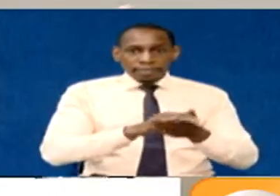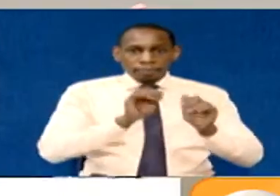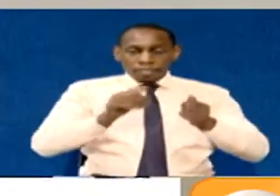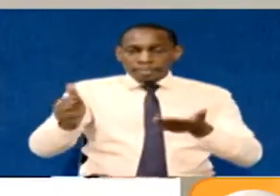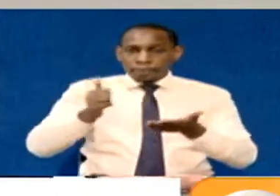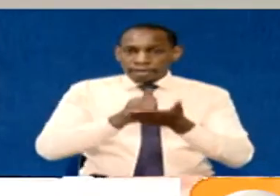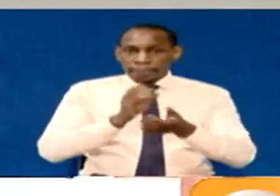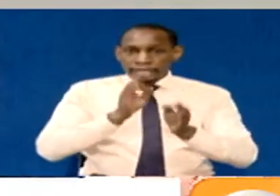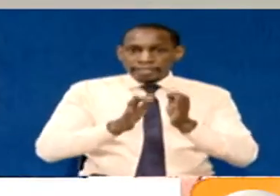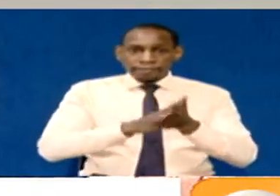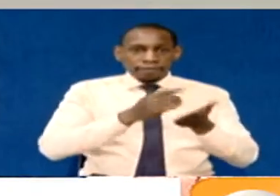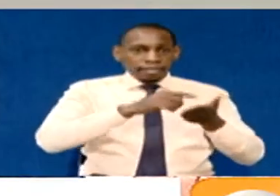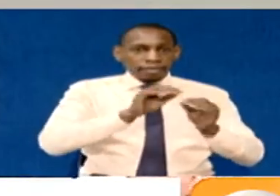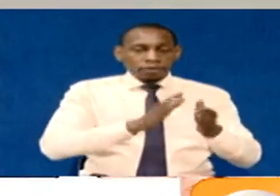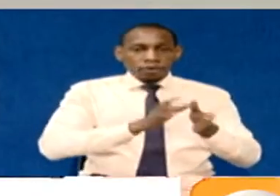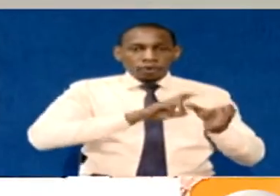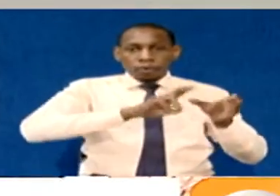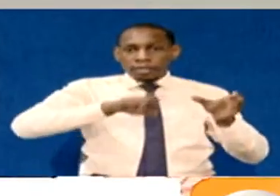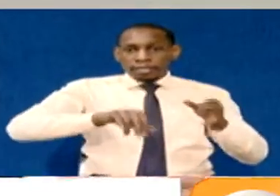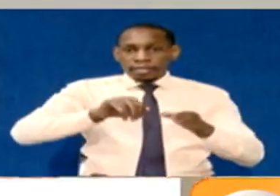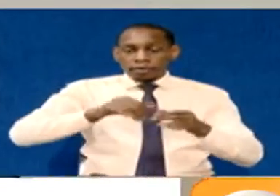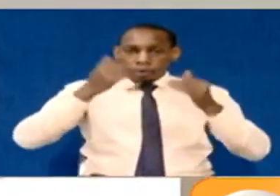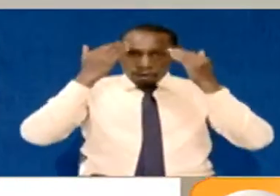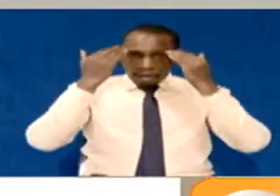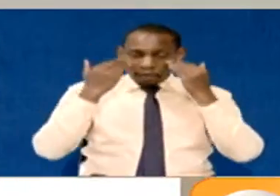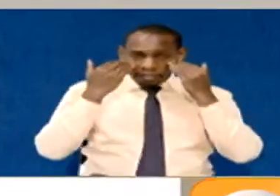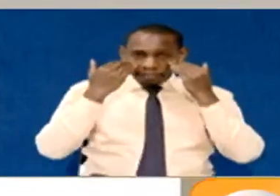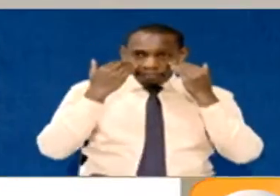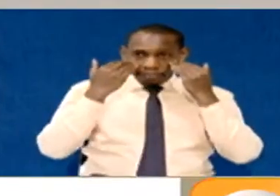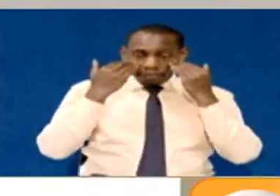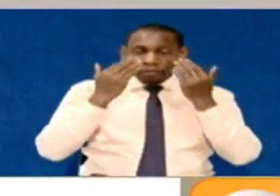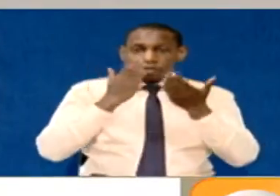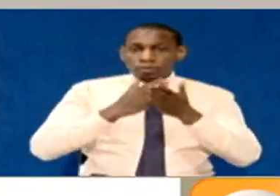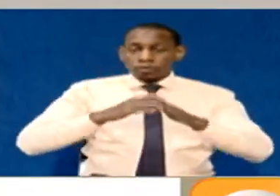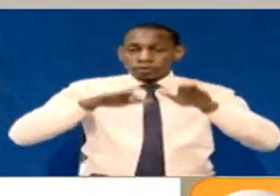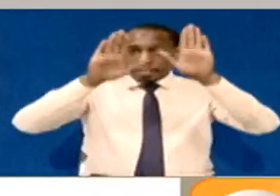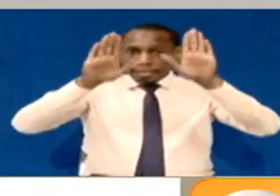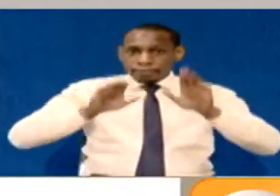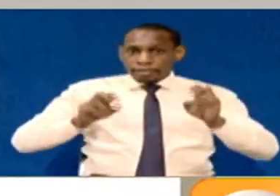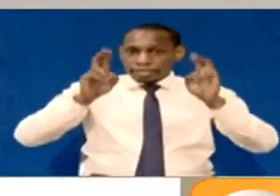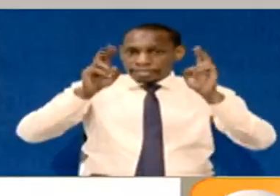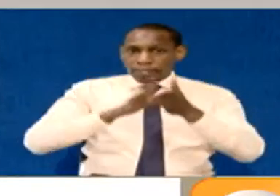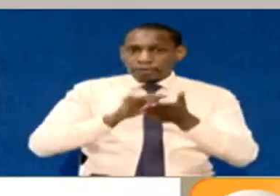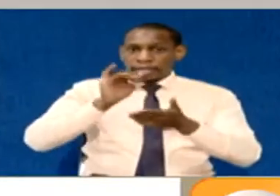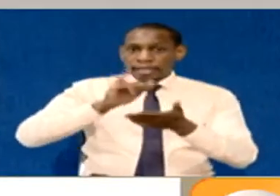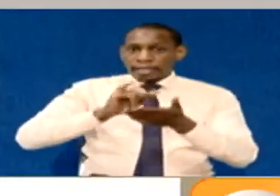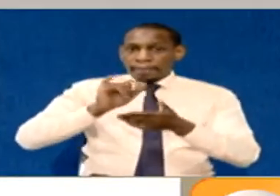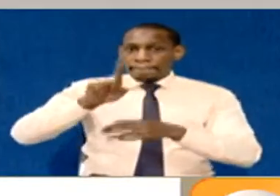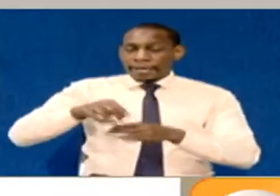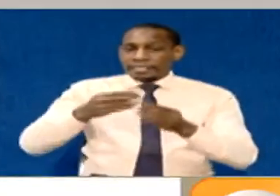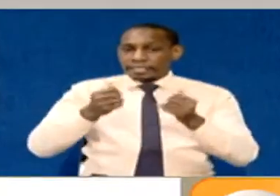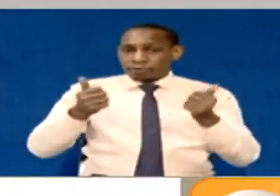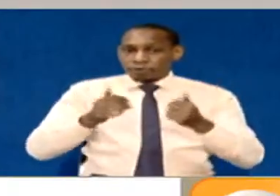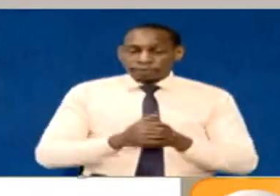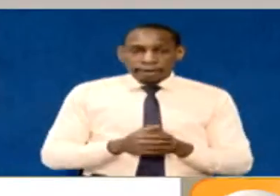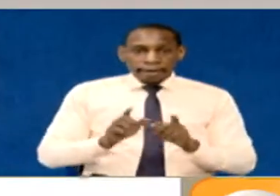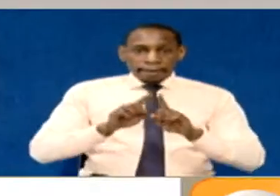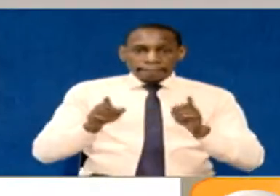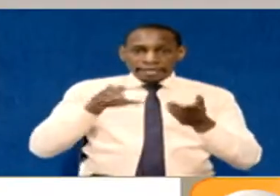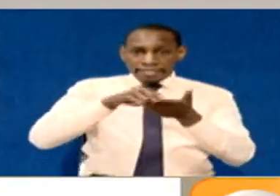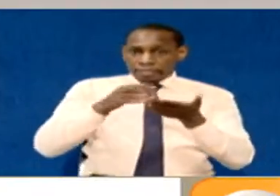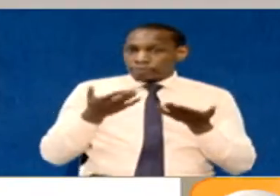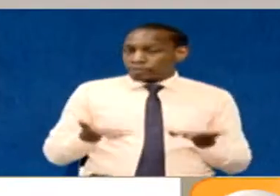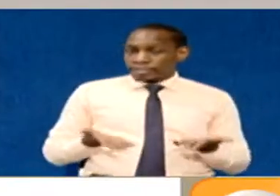be exited from the judiciary. Those are the fundamental issues that have to be dealt with. But as it is